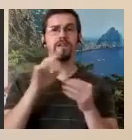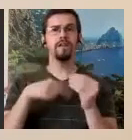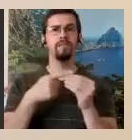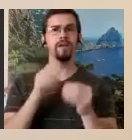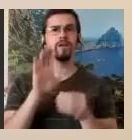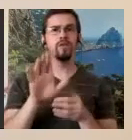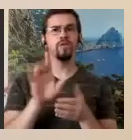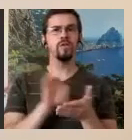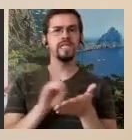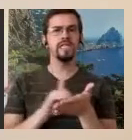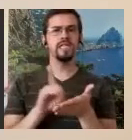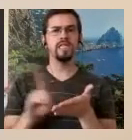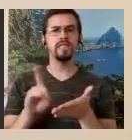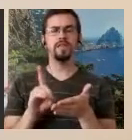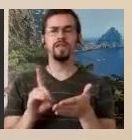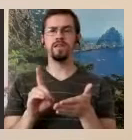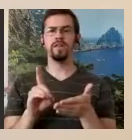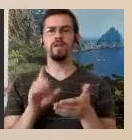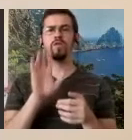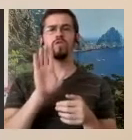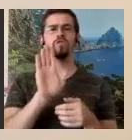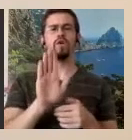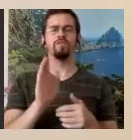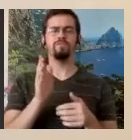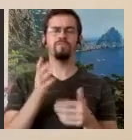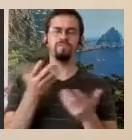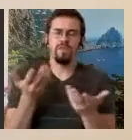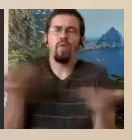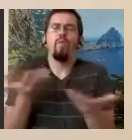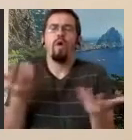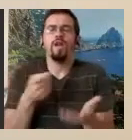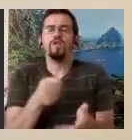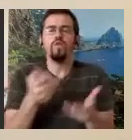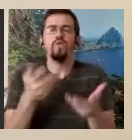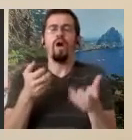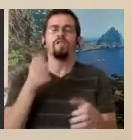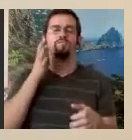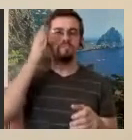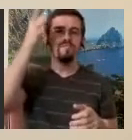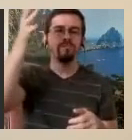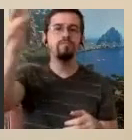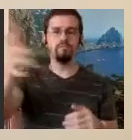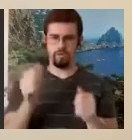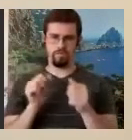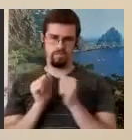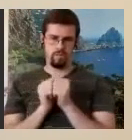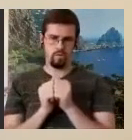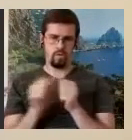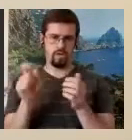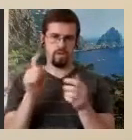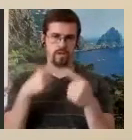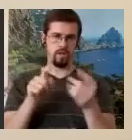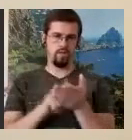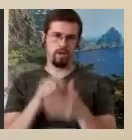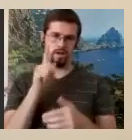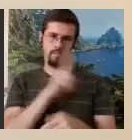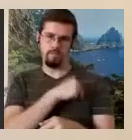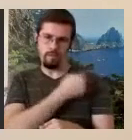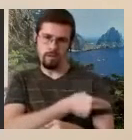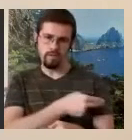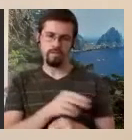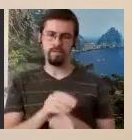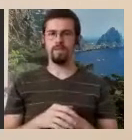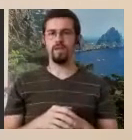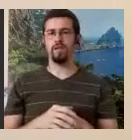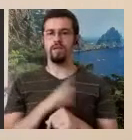dissertation. What is your future, Maria? What would you like to do with sign writing now in the future in Malta?